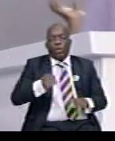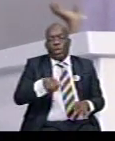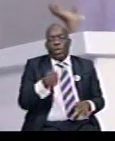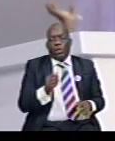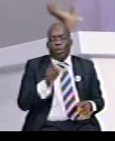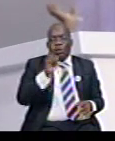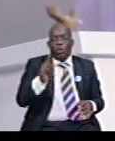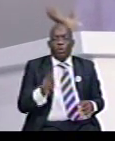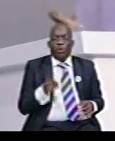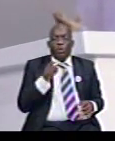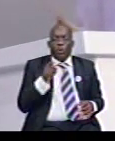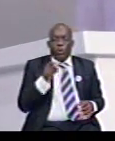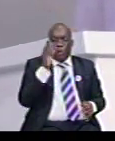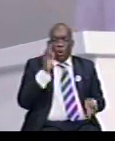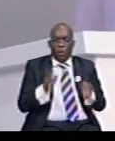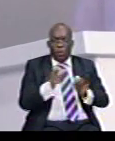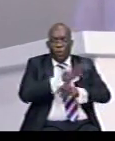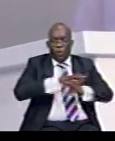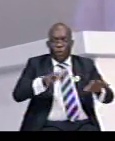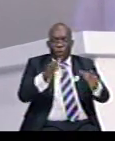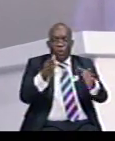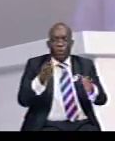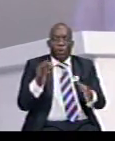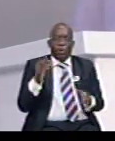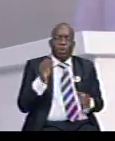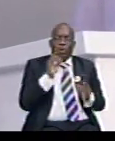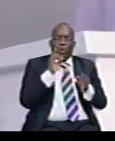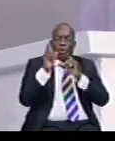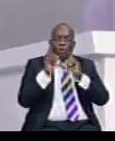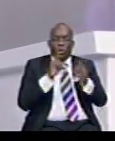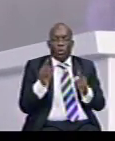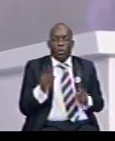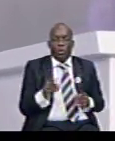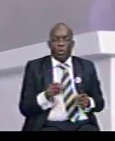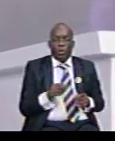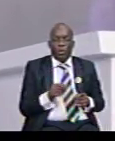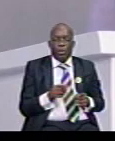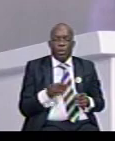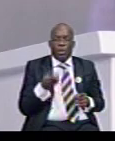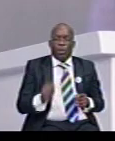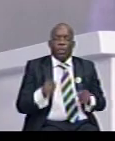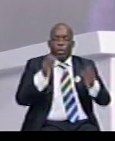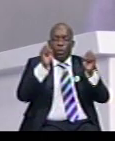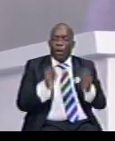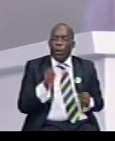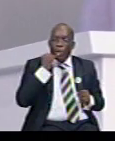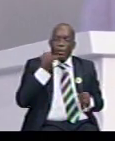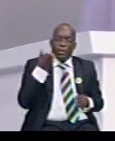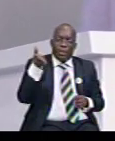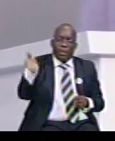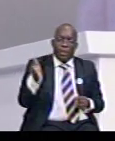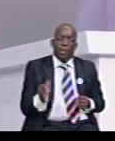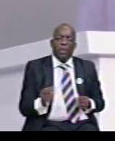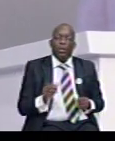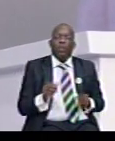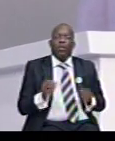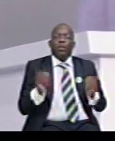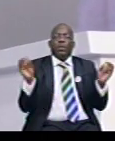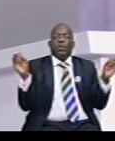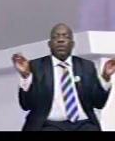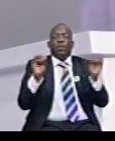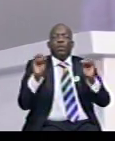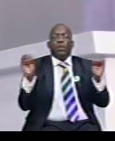out. If you don't speak, if you're not available, although the power is there, nothing